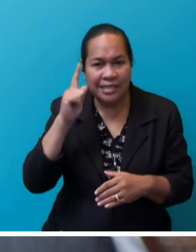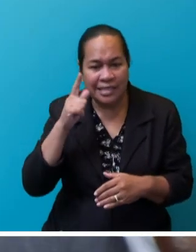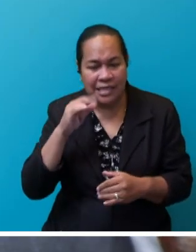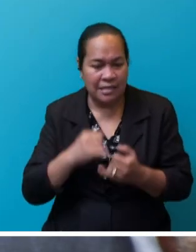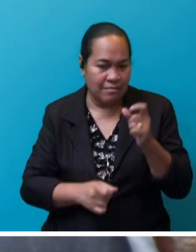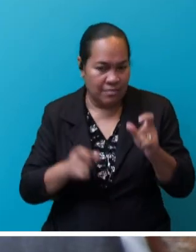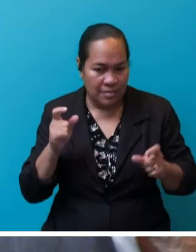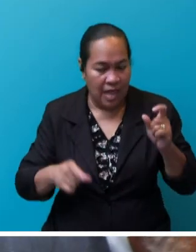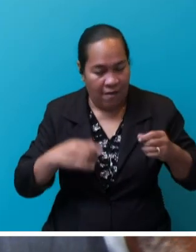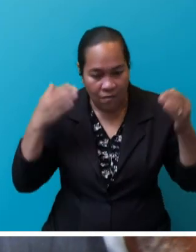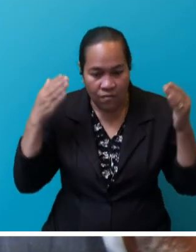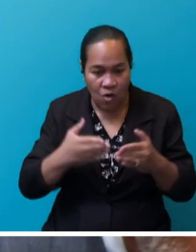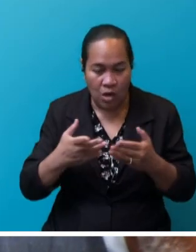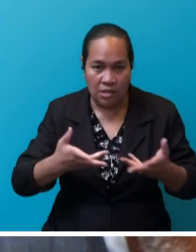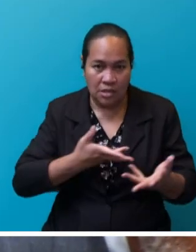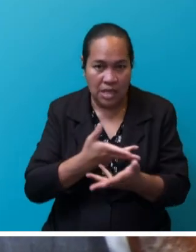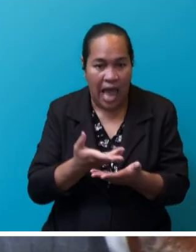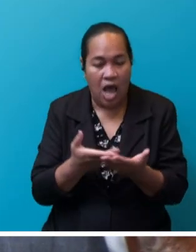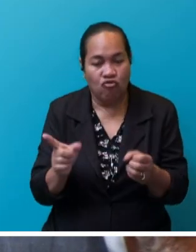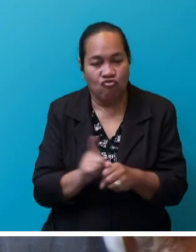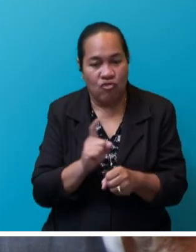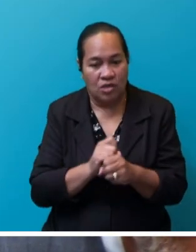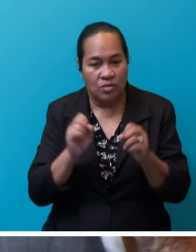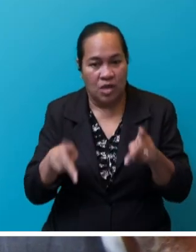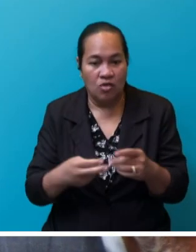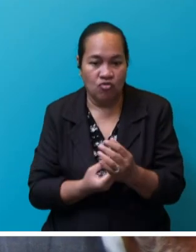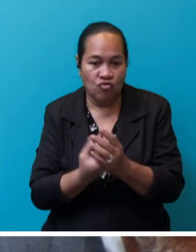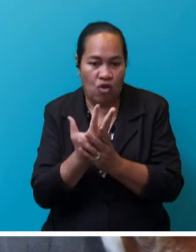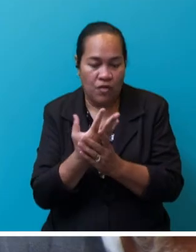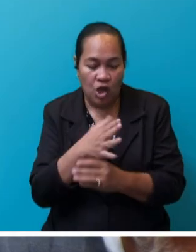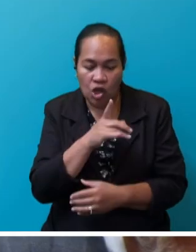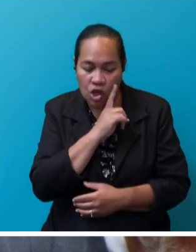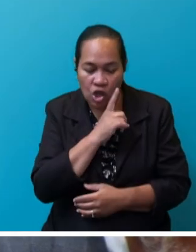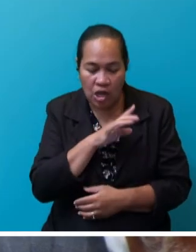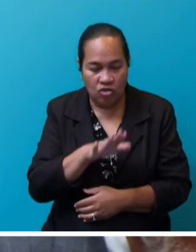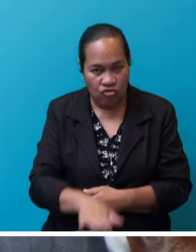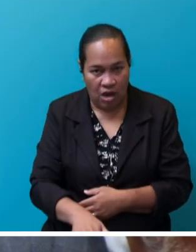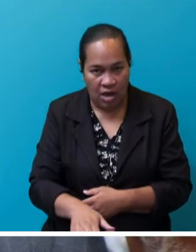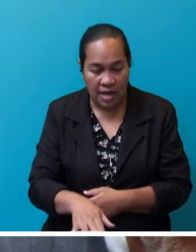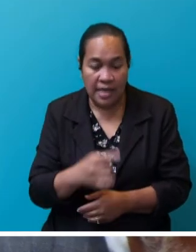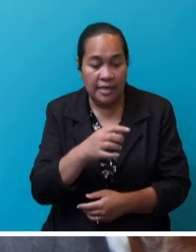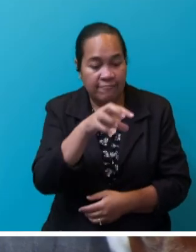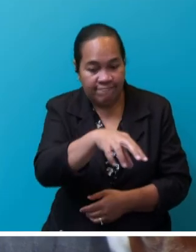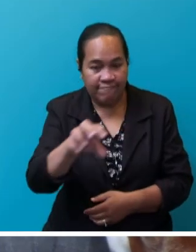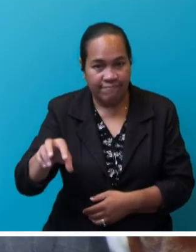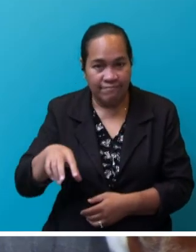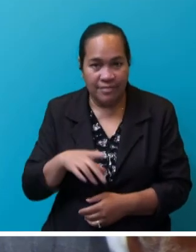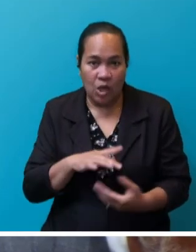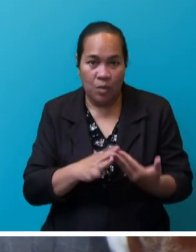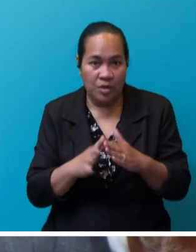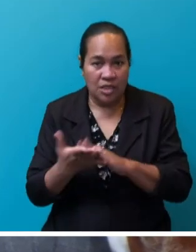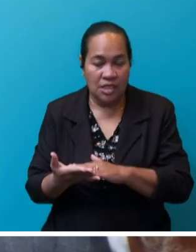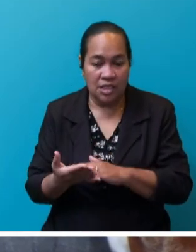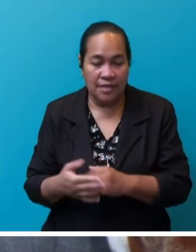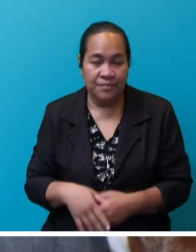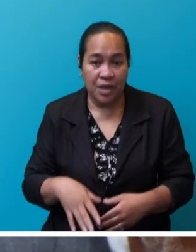focused discussions on creating opportunities for growth of girl child in each of these communities. Madam Deputy